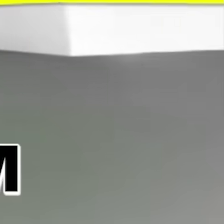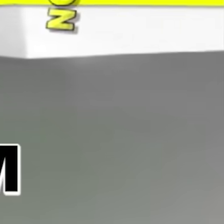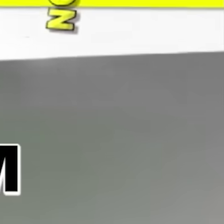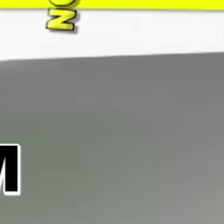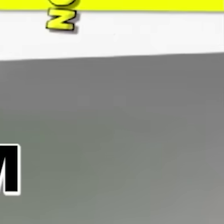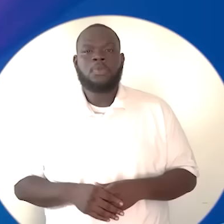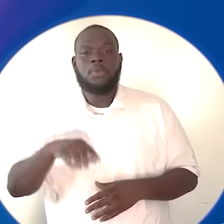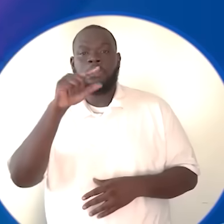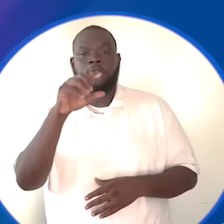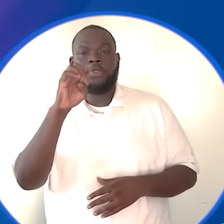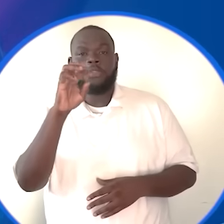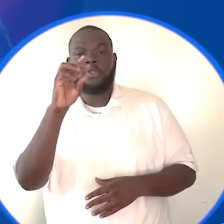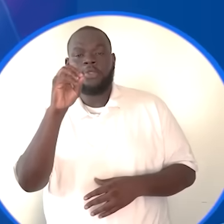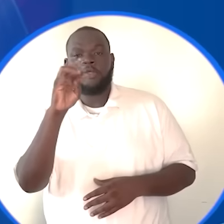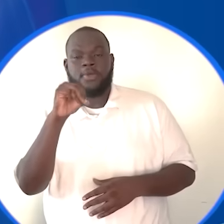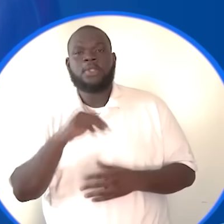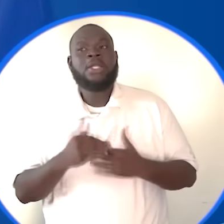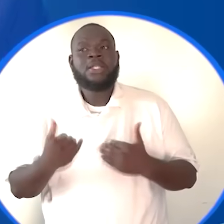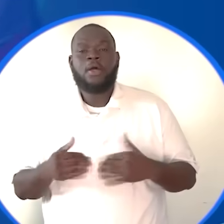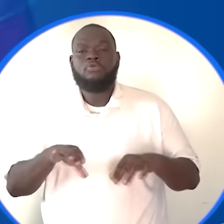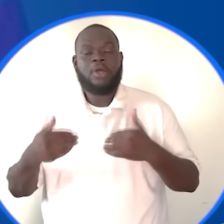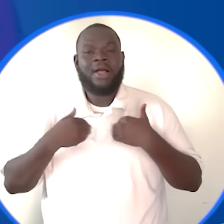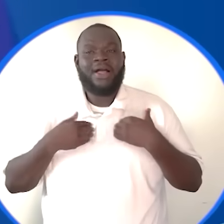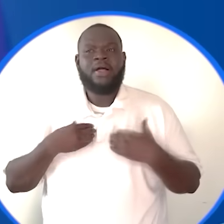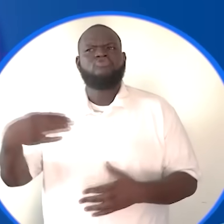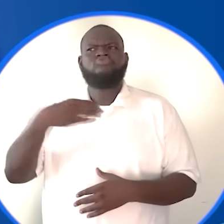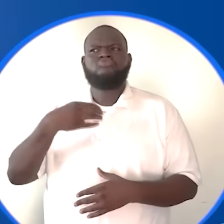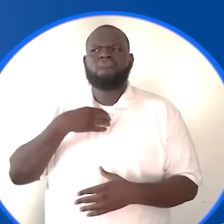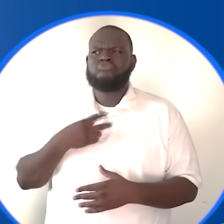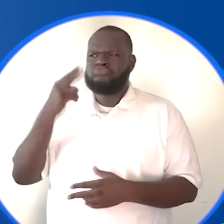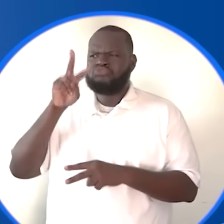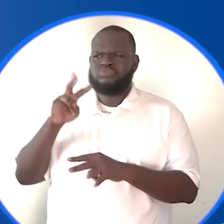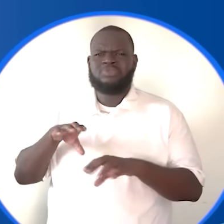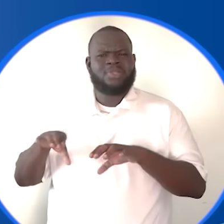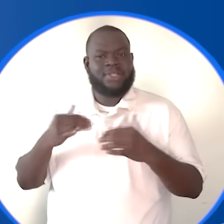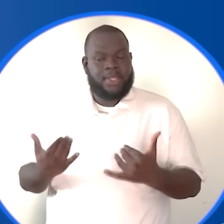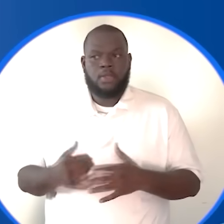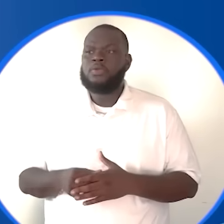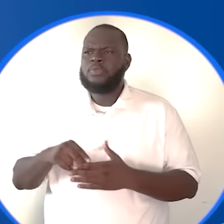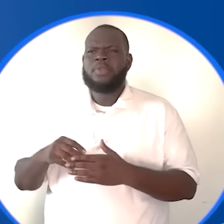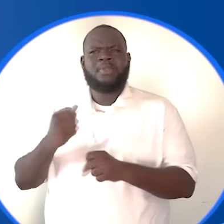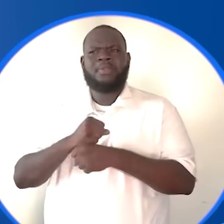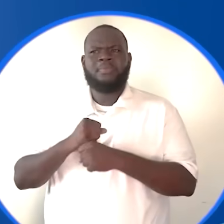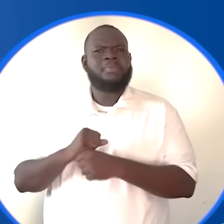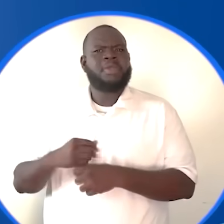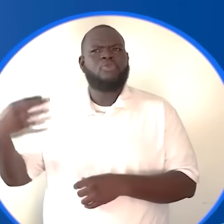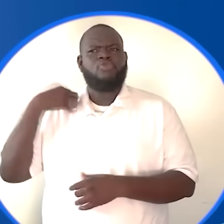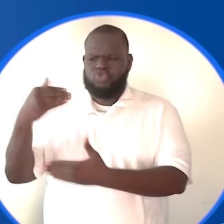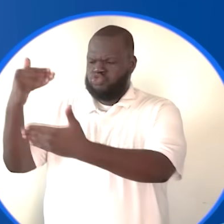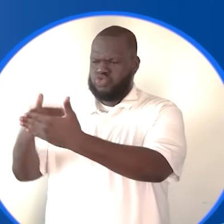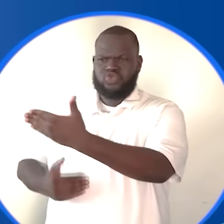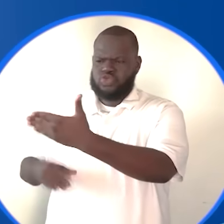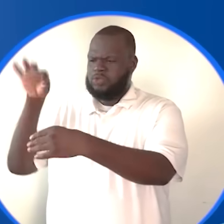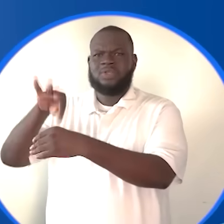GCOM is currently conducting a claims and objections exercise to produce an official list of electors, OLE. If you will be 18 years or over